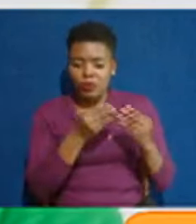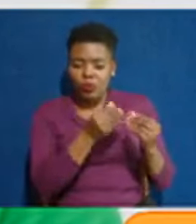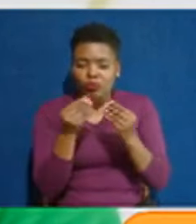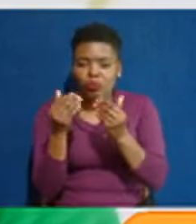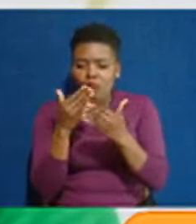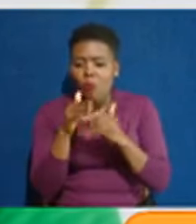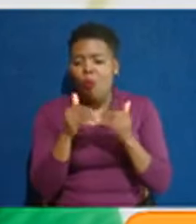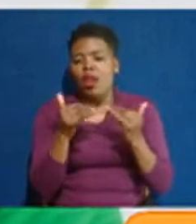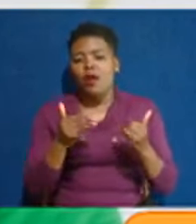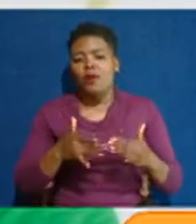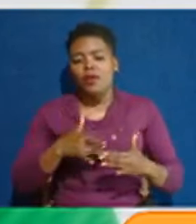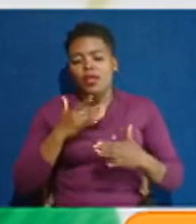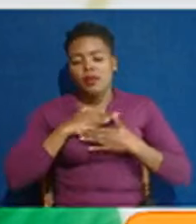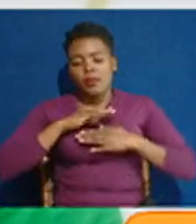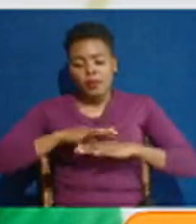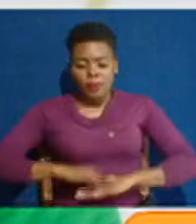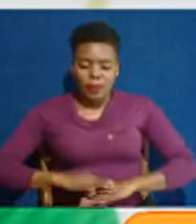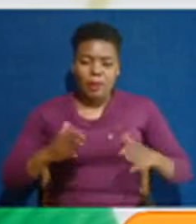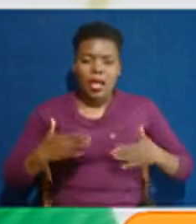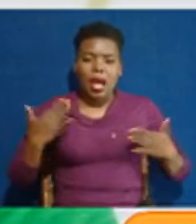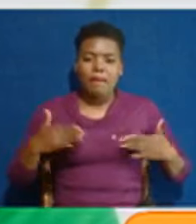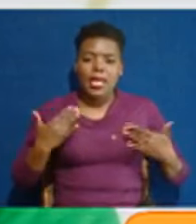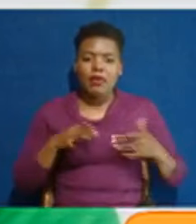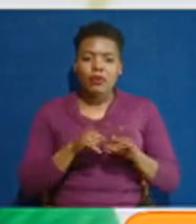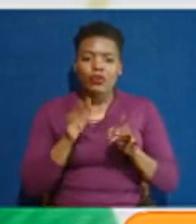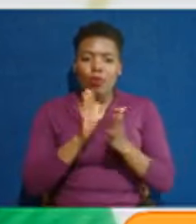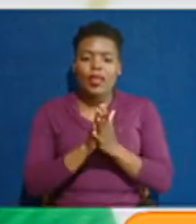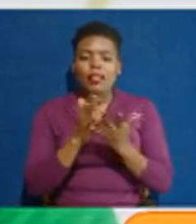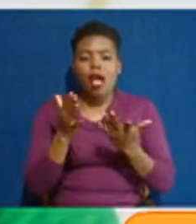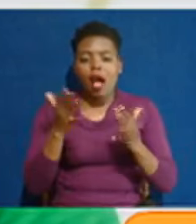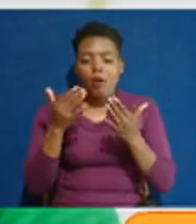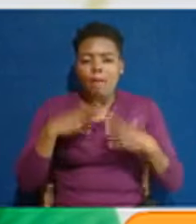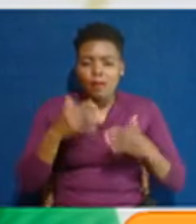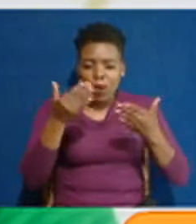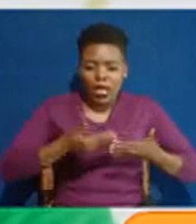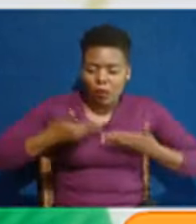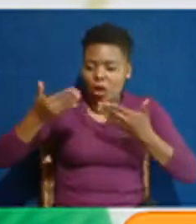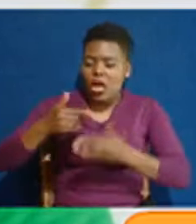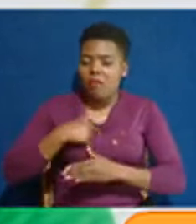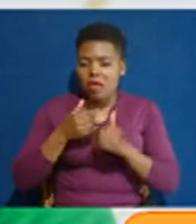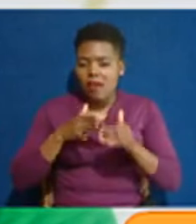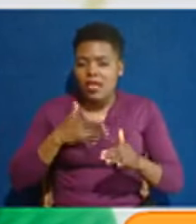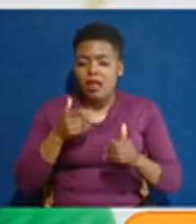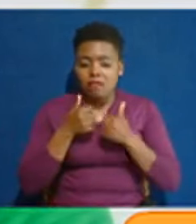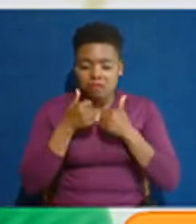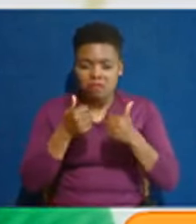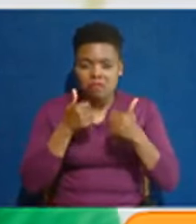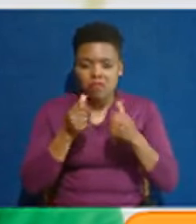and yeah, I'm happy also with the way, you know, the reception I got from, the officials here at the camp.